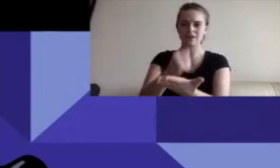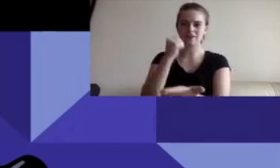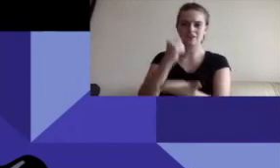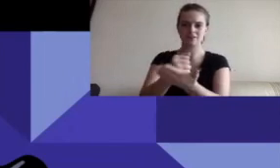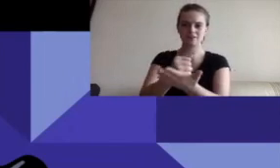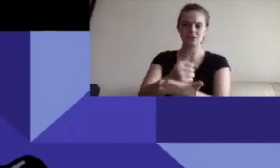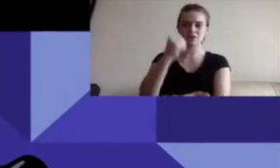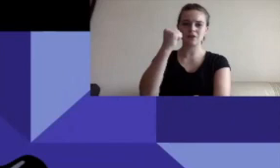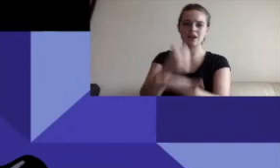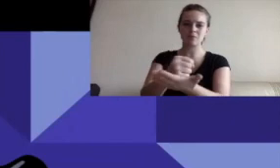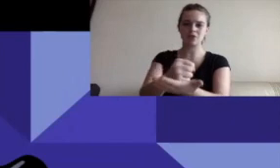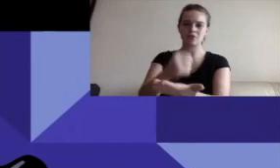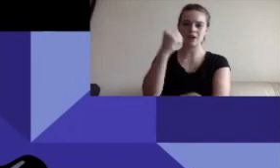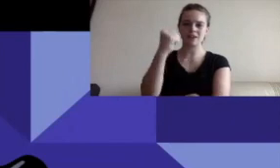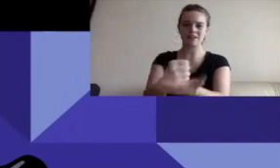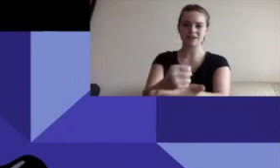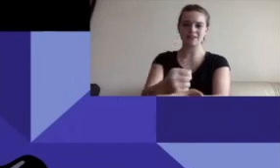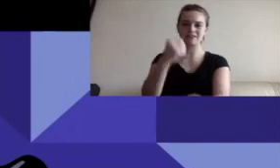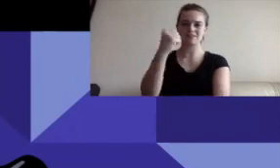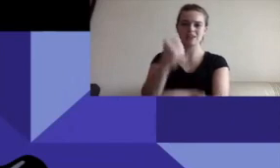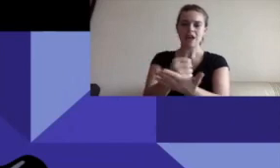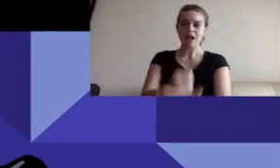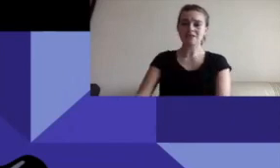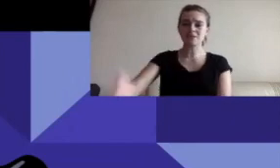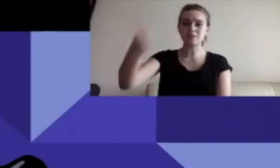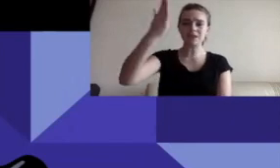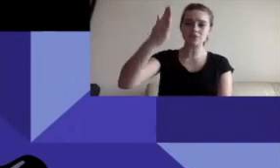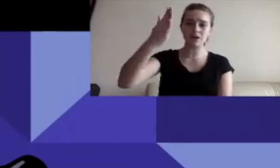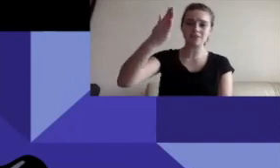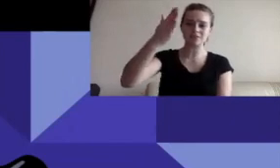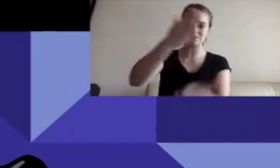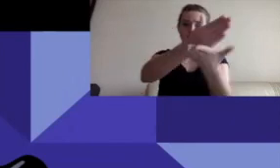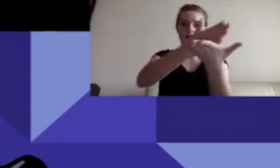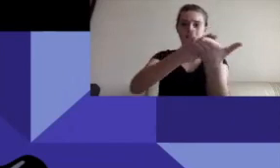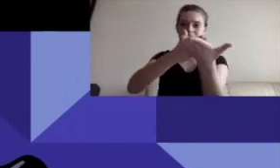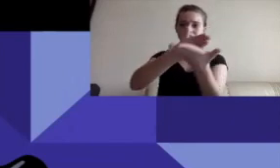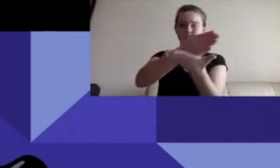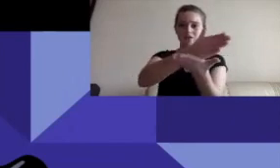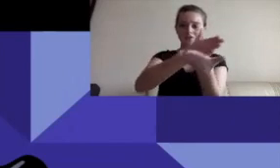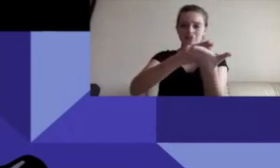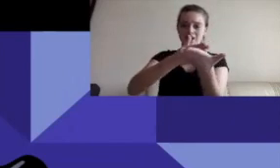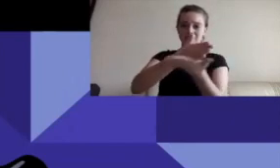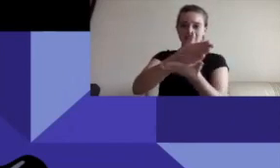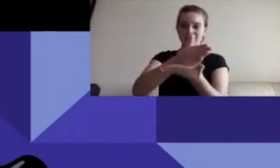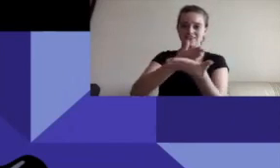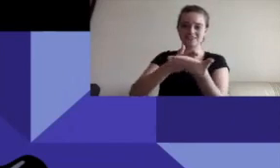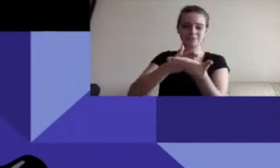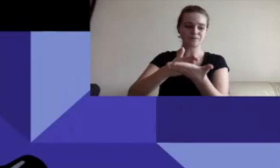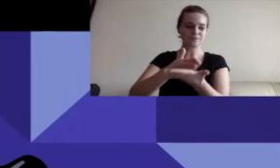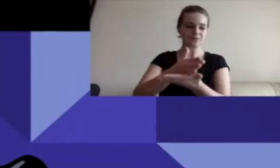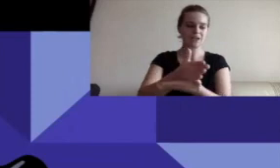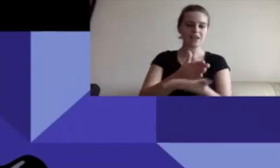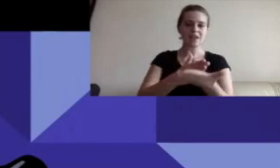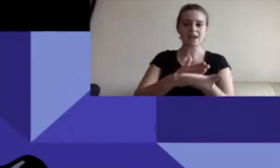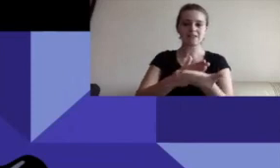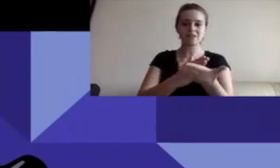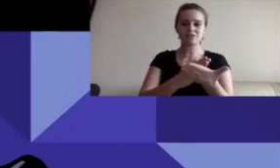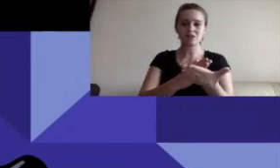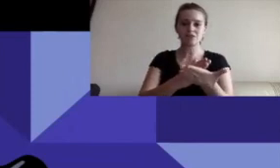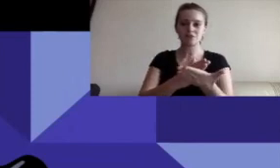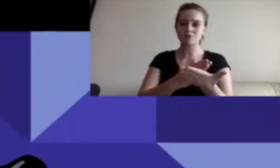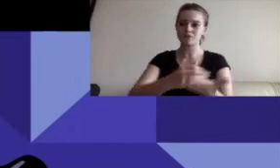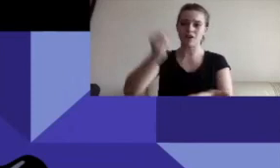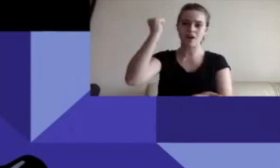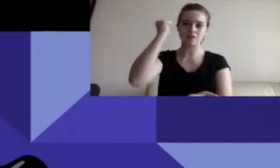look like. Can you hammer in your hand like this? And somebody who has a saw, a saw in your hand like this. And